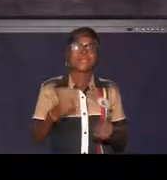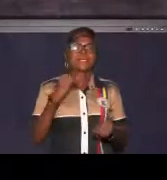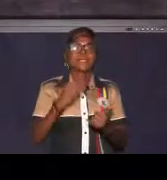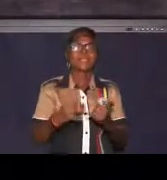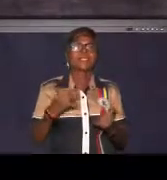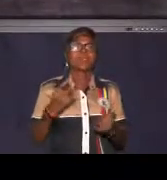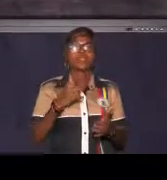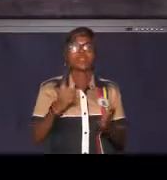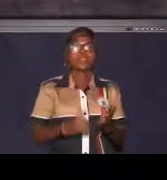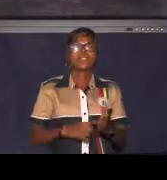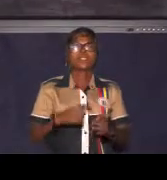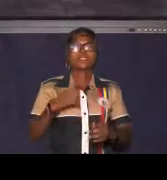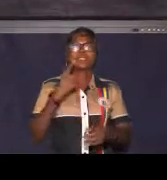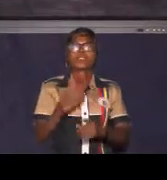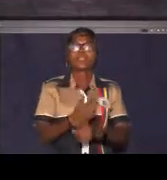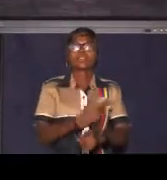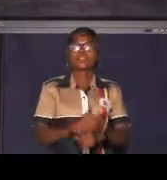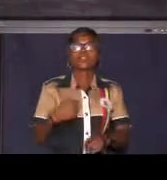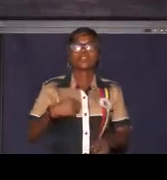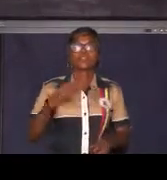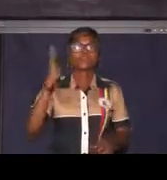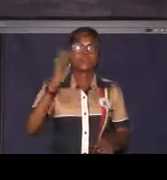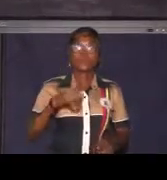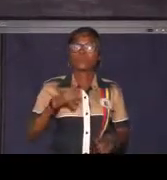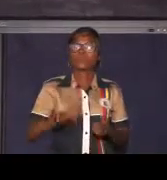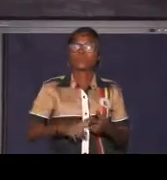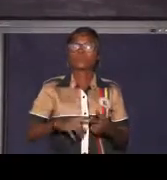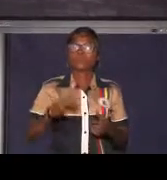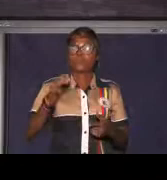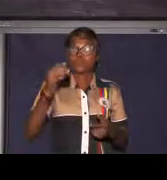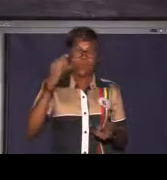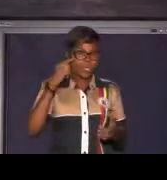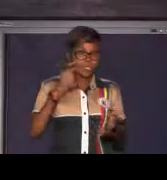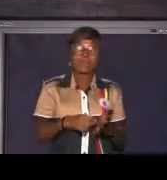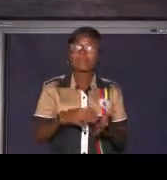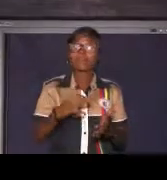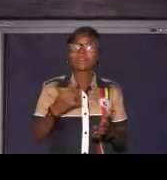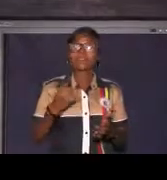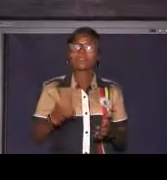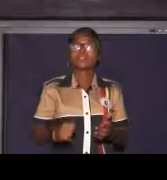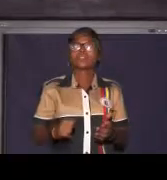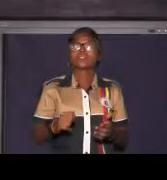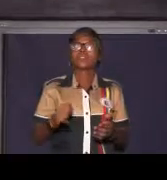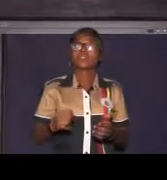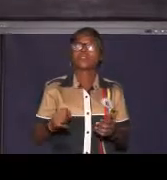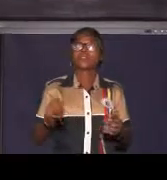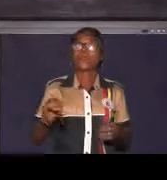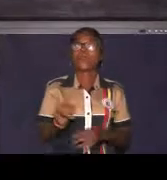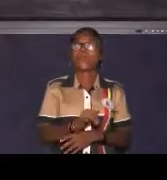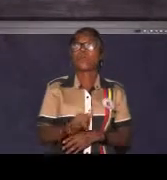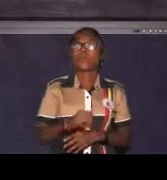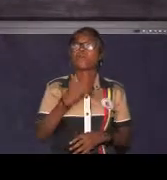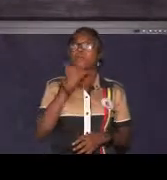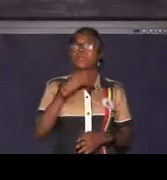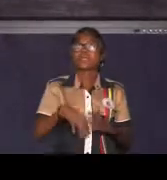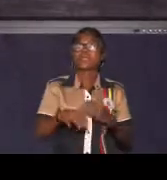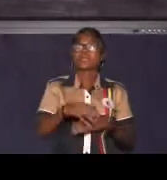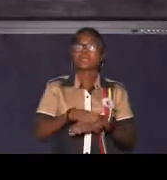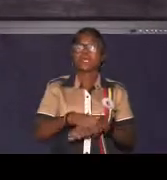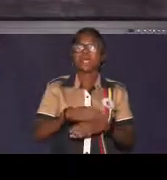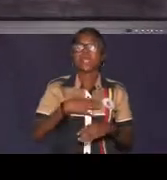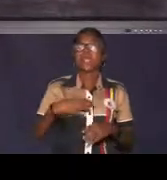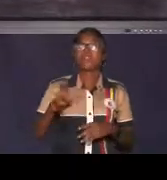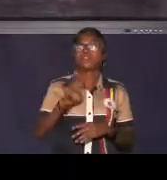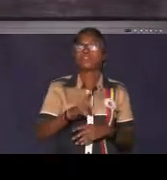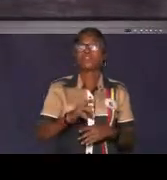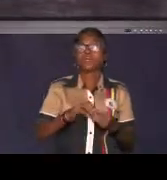end of this lesson, you should be able to identify some common mistakes in English. And you should also be able to use some